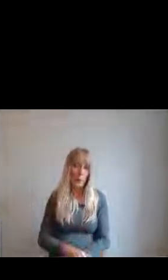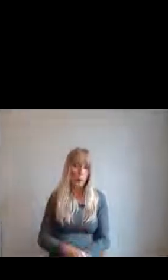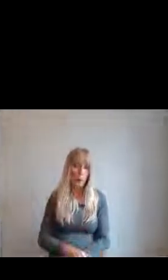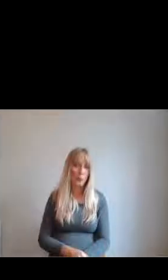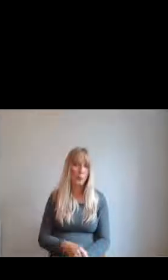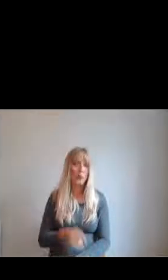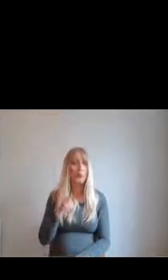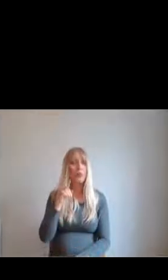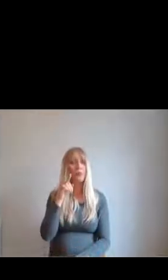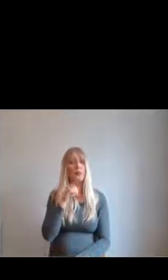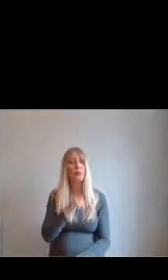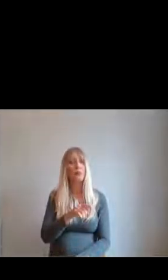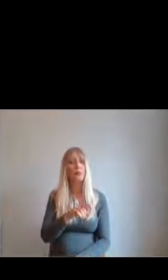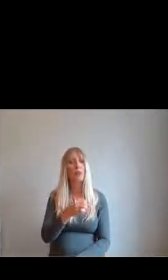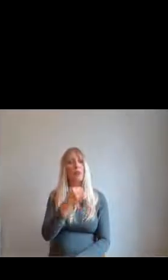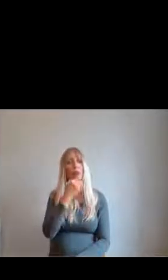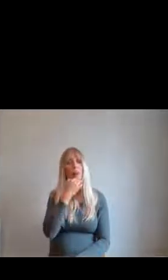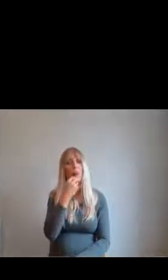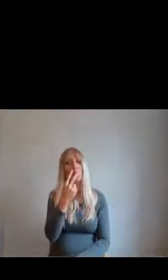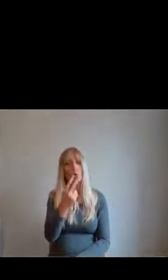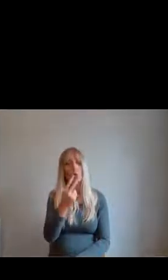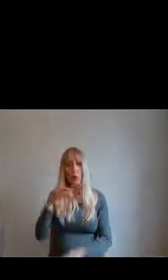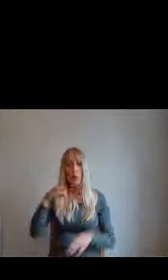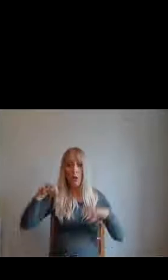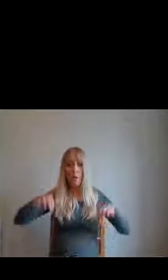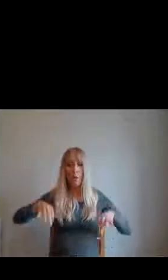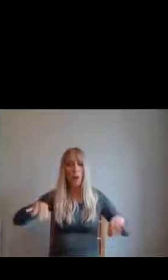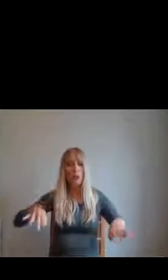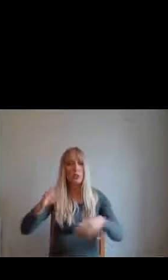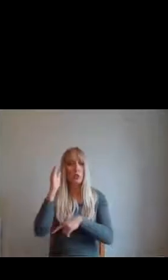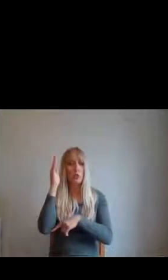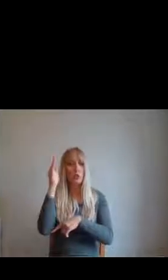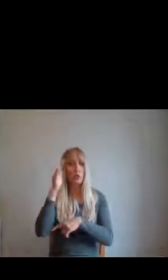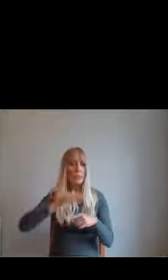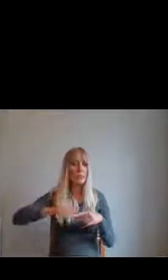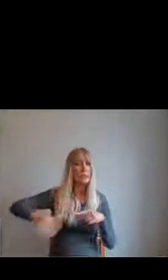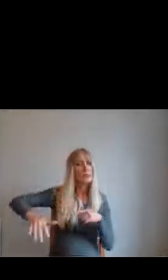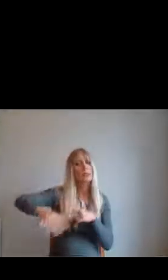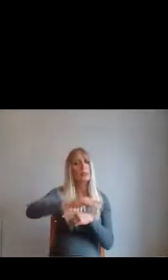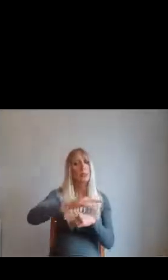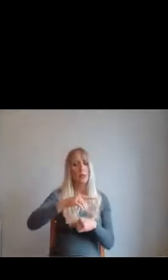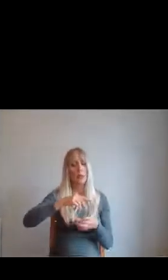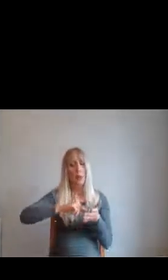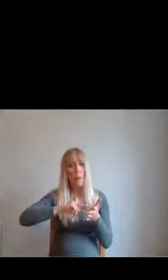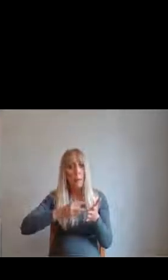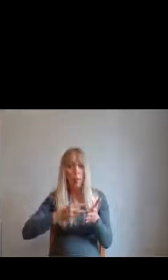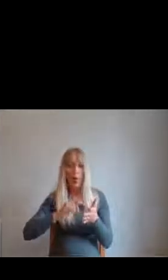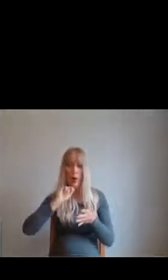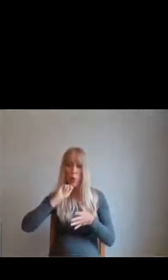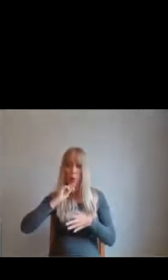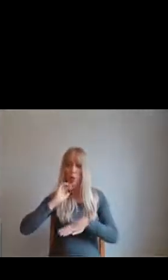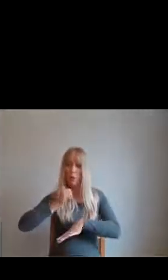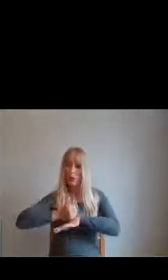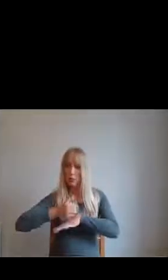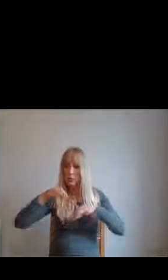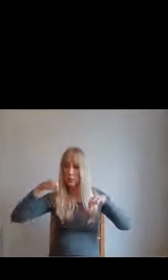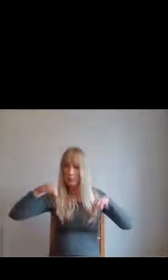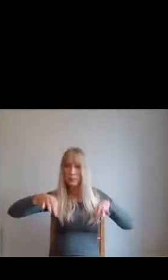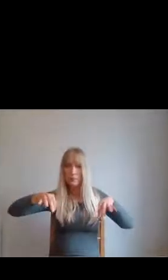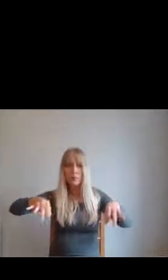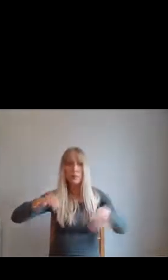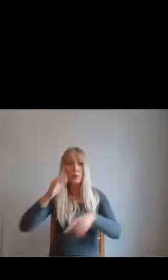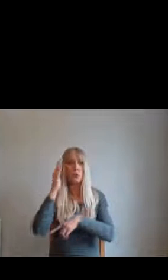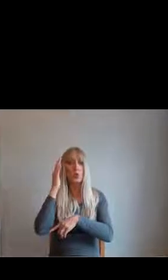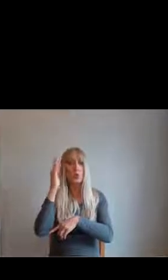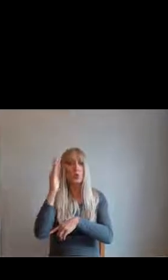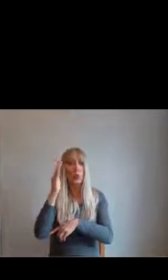With regards to planting, staying in this area, we're proposing to divert a watercourse within the area of the wilderness, and